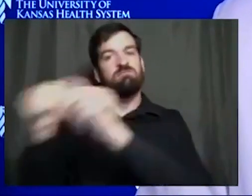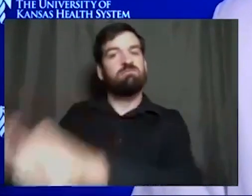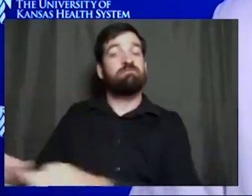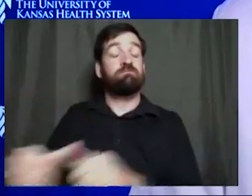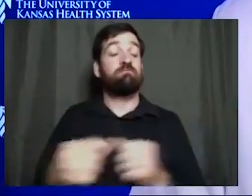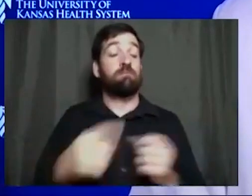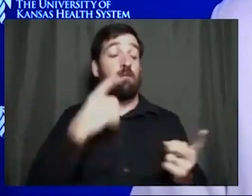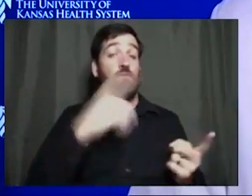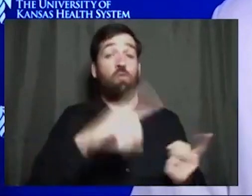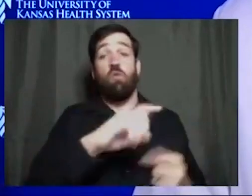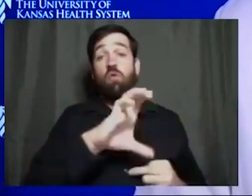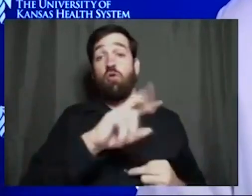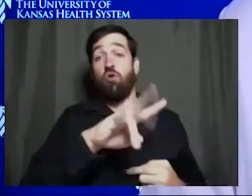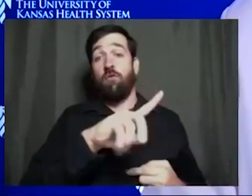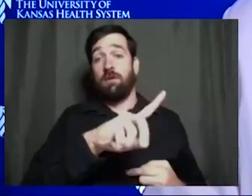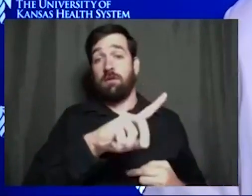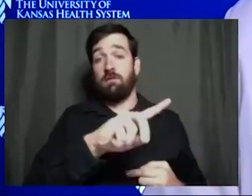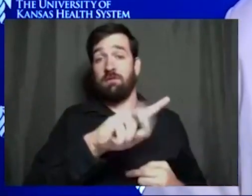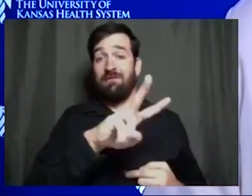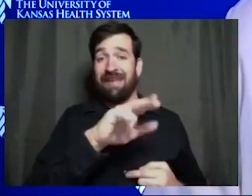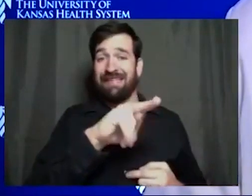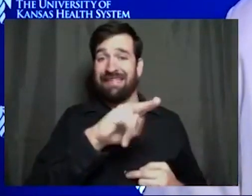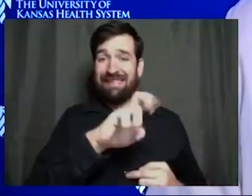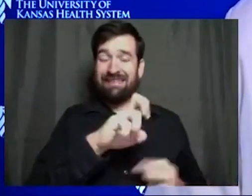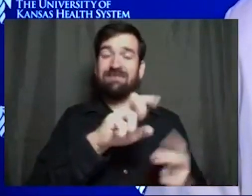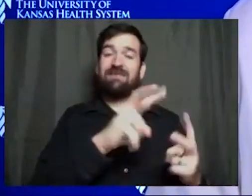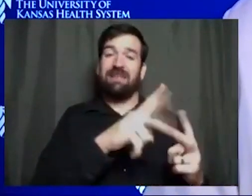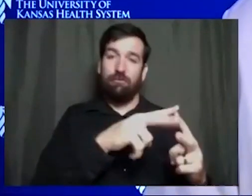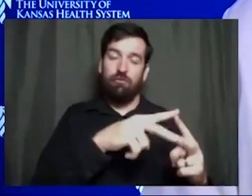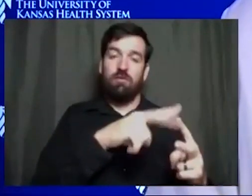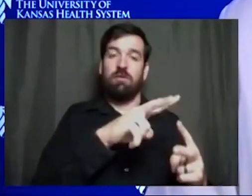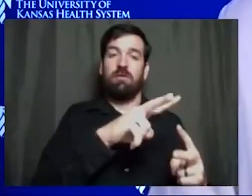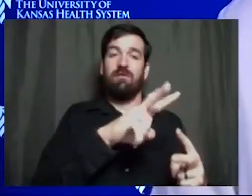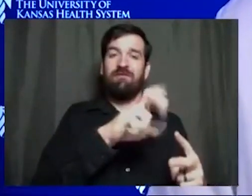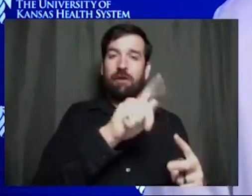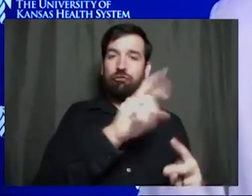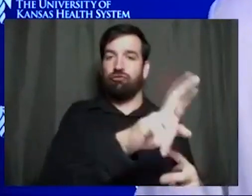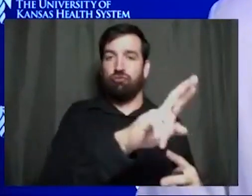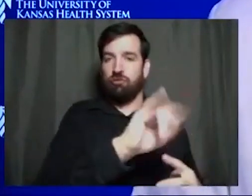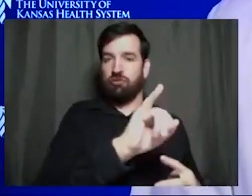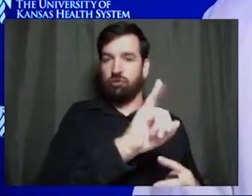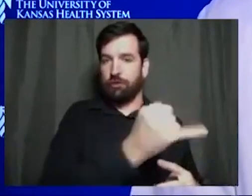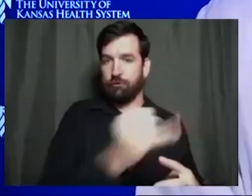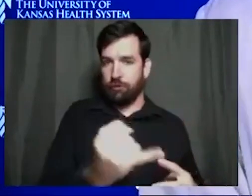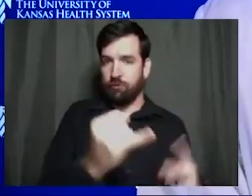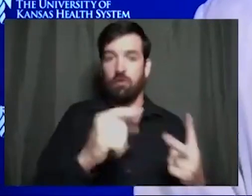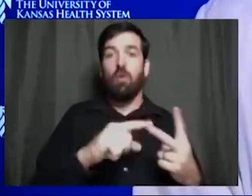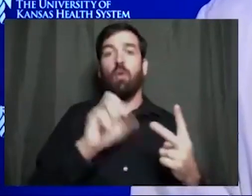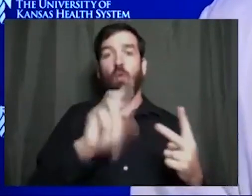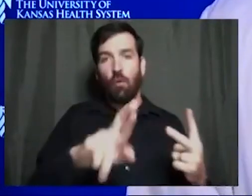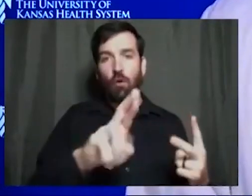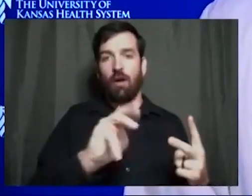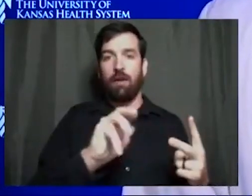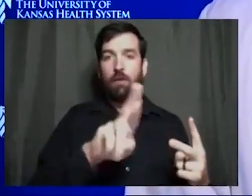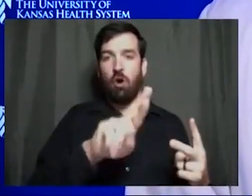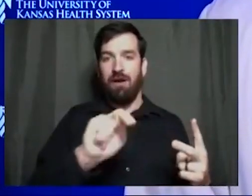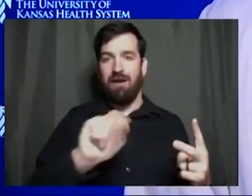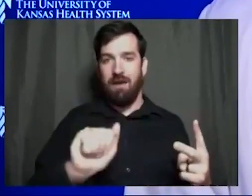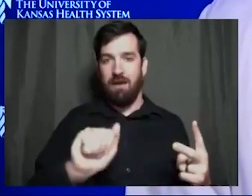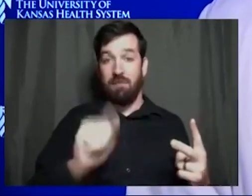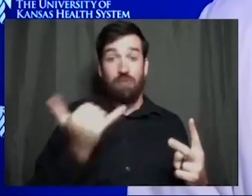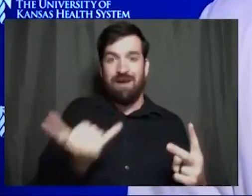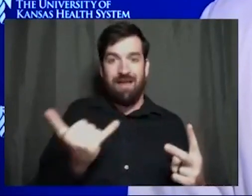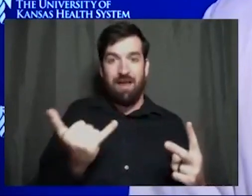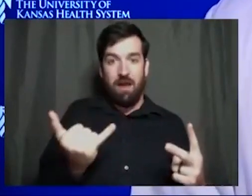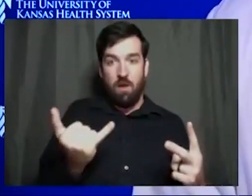vaccinations, there's either the adenovirus vector, which is the Johnson & Johnson, or the mRNAs. Right now, there is no platform for